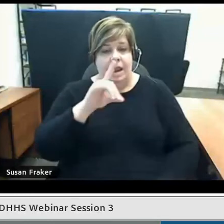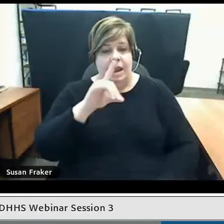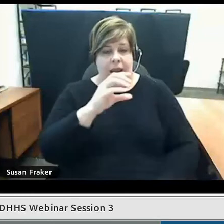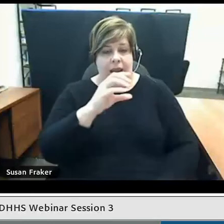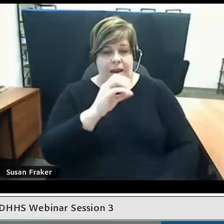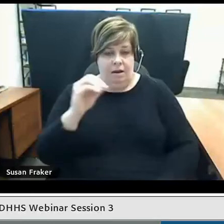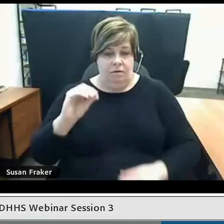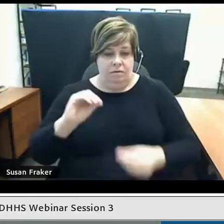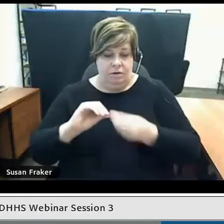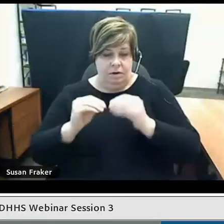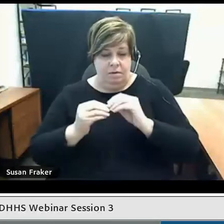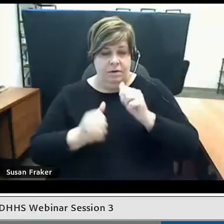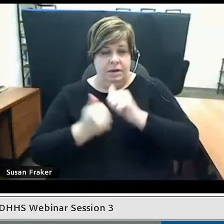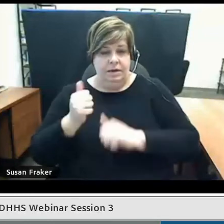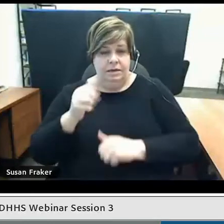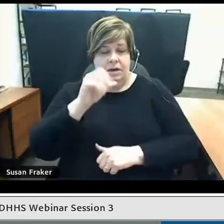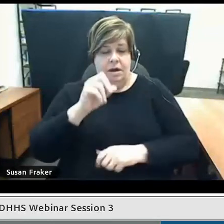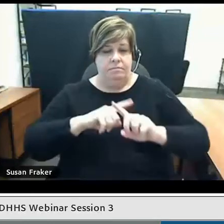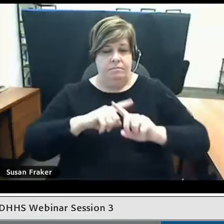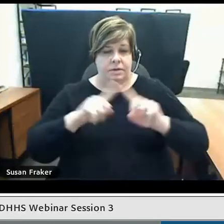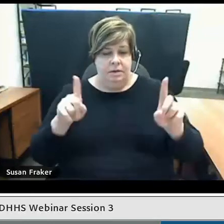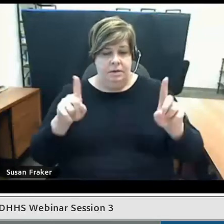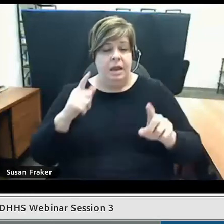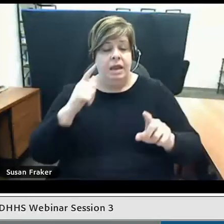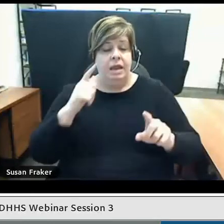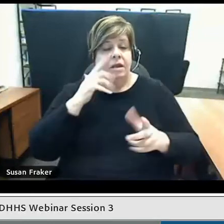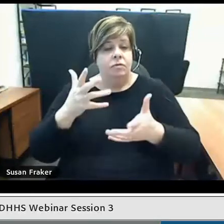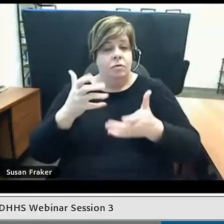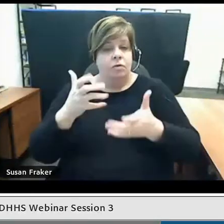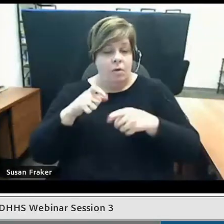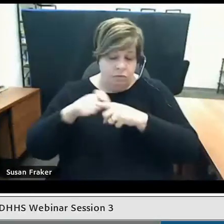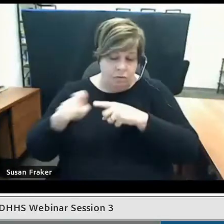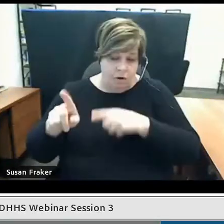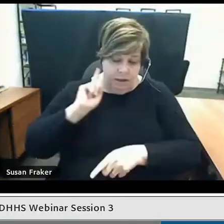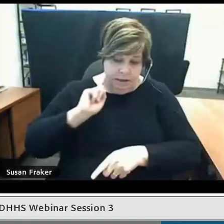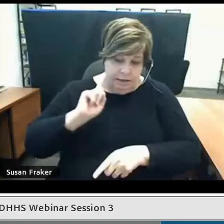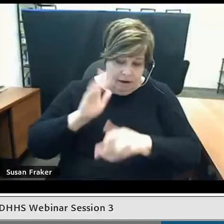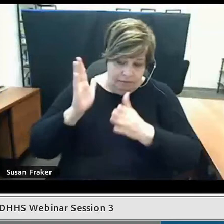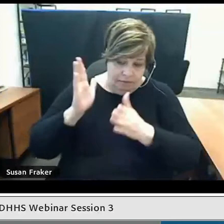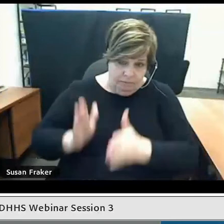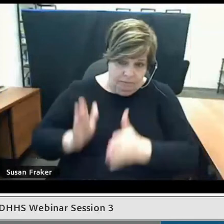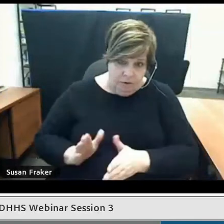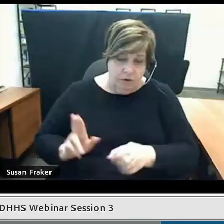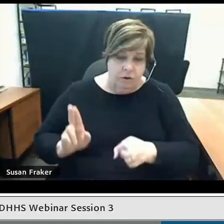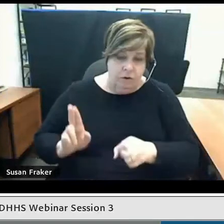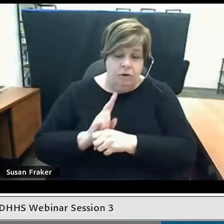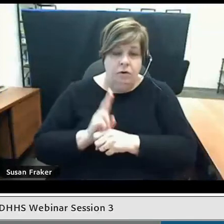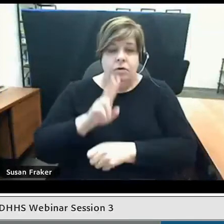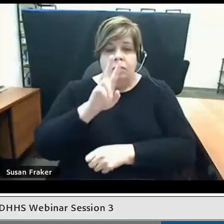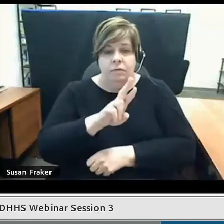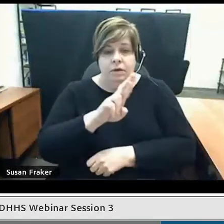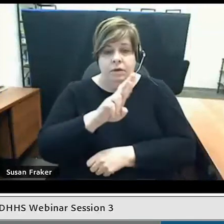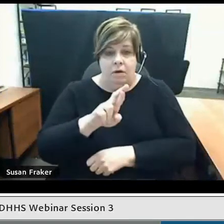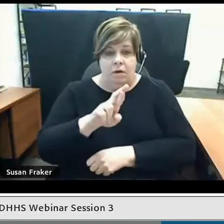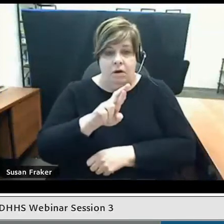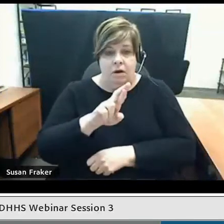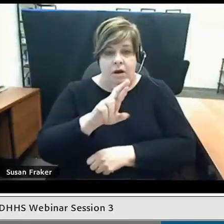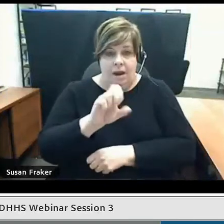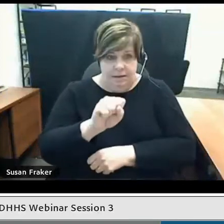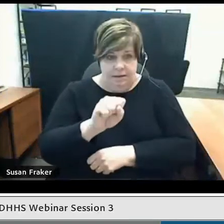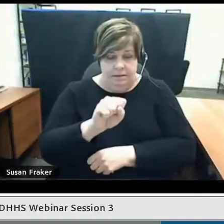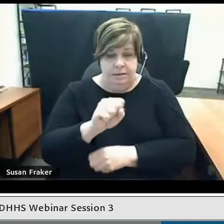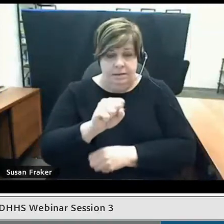from company to company, so that if you did want to call a deaf person, you could use video relay. Nowadays,